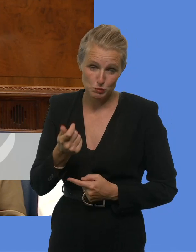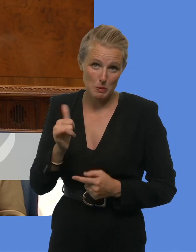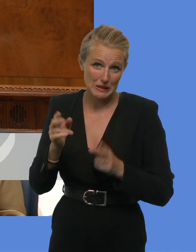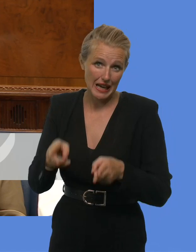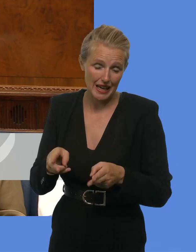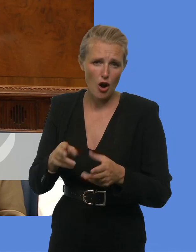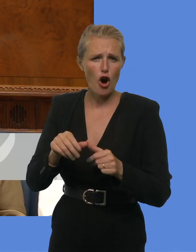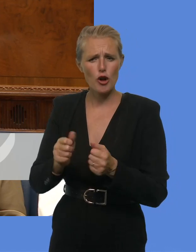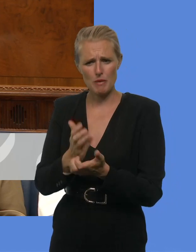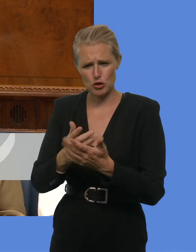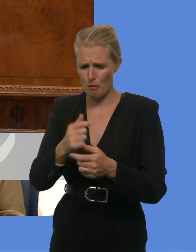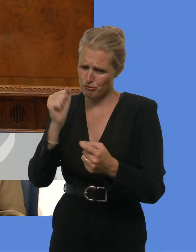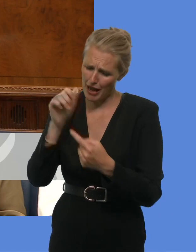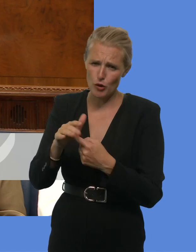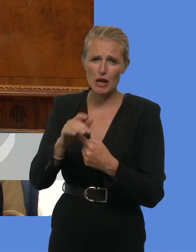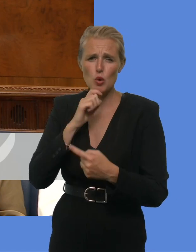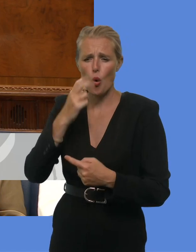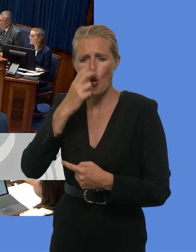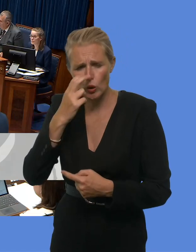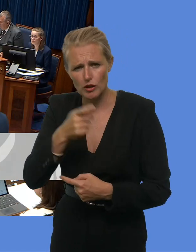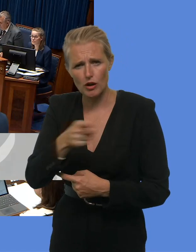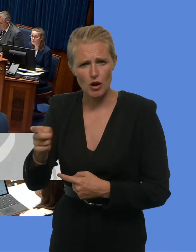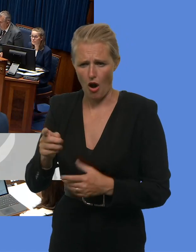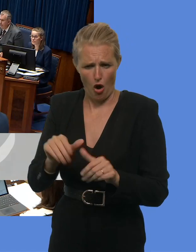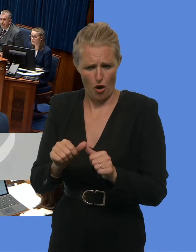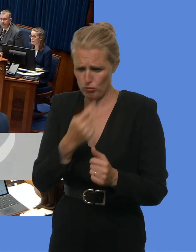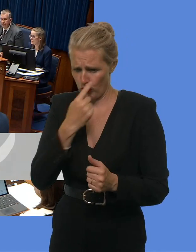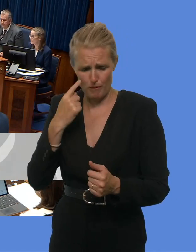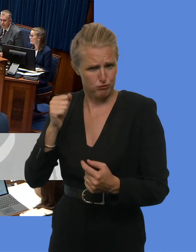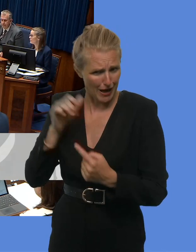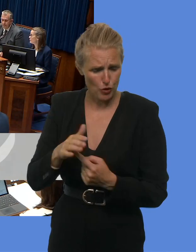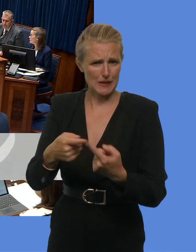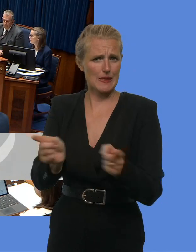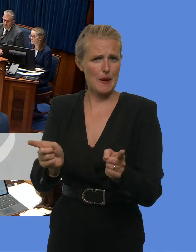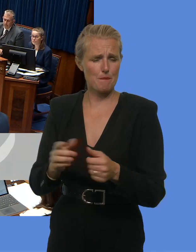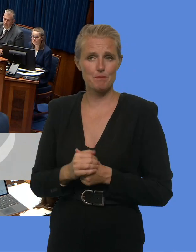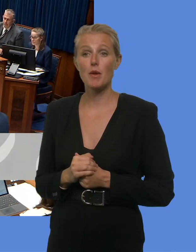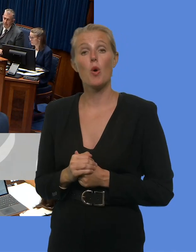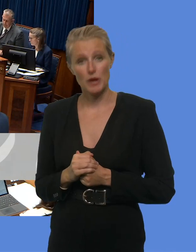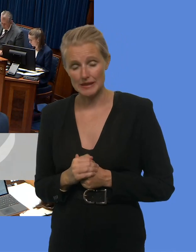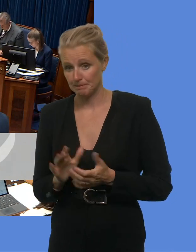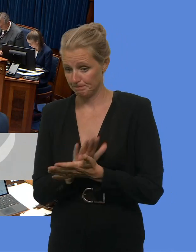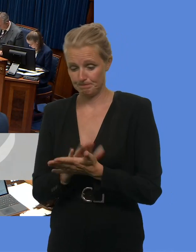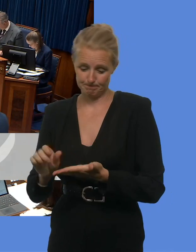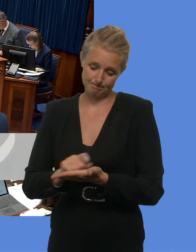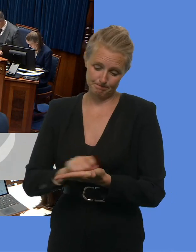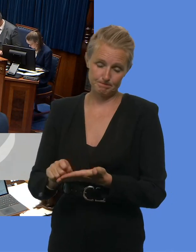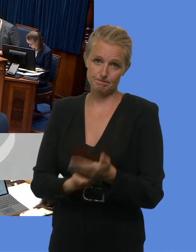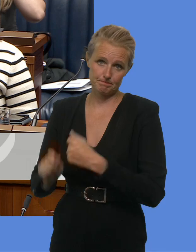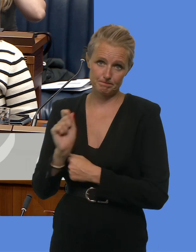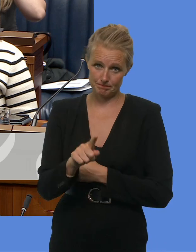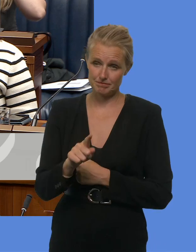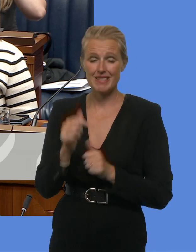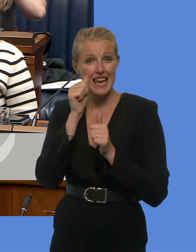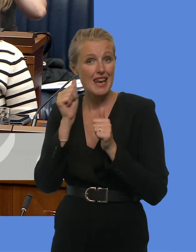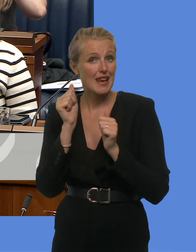those people are being prioritised in this process? Deputy First Minister. Thank you. Yes, I'm happy to write to the member on that, but I can tell